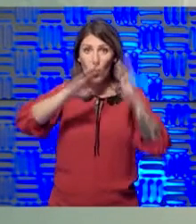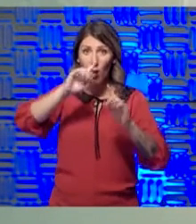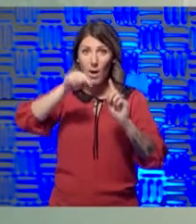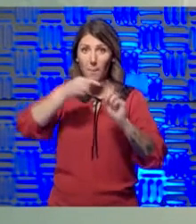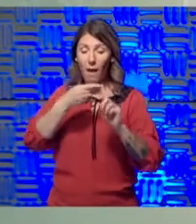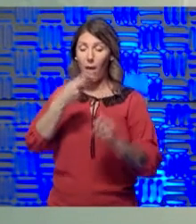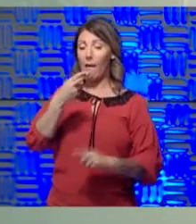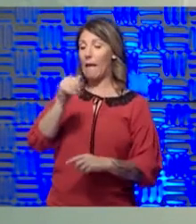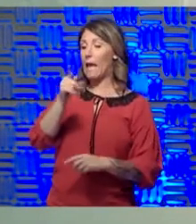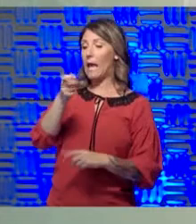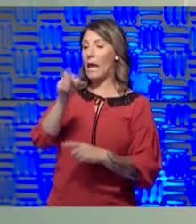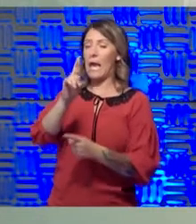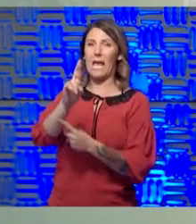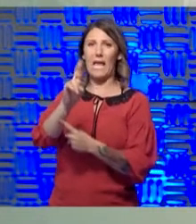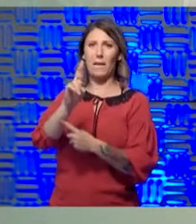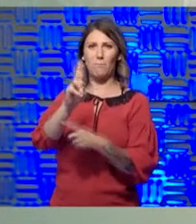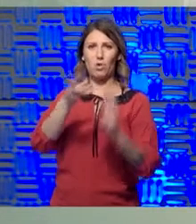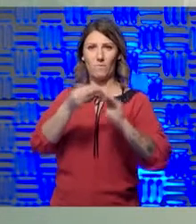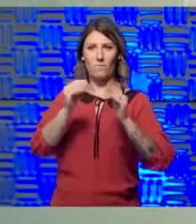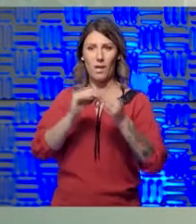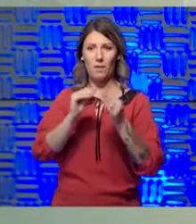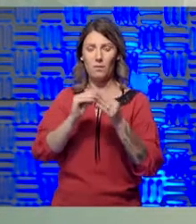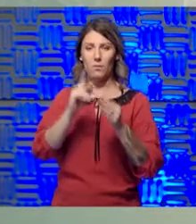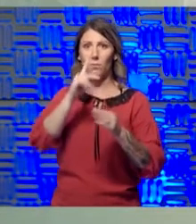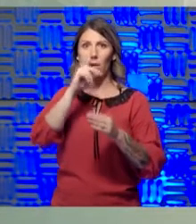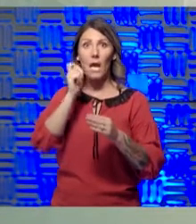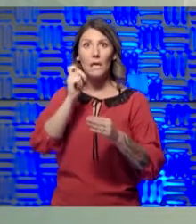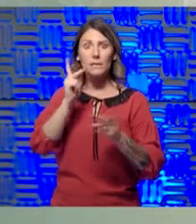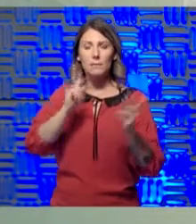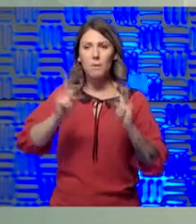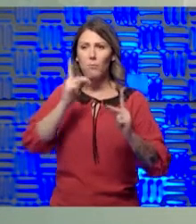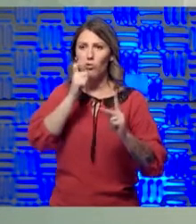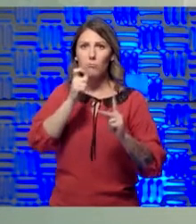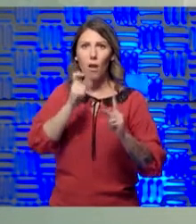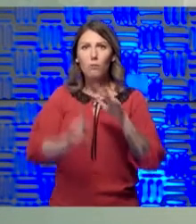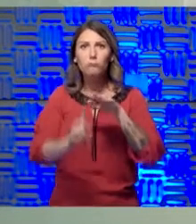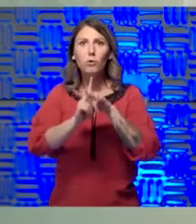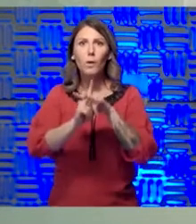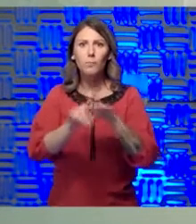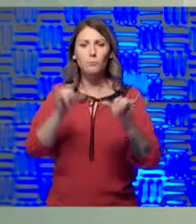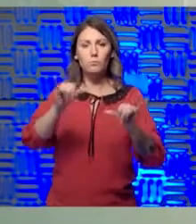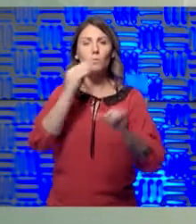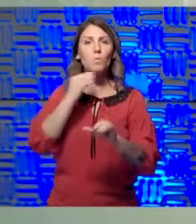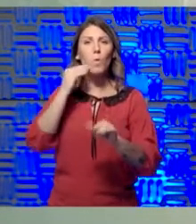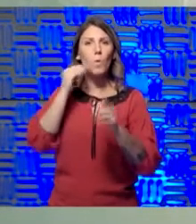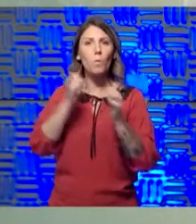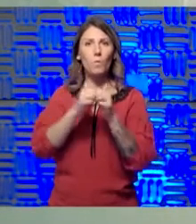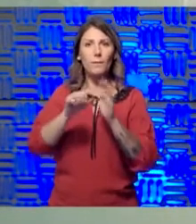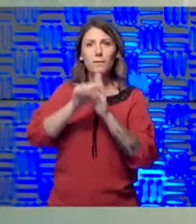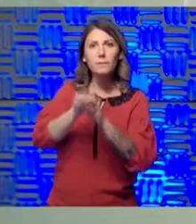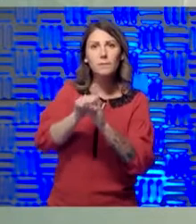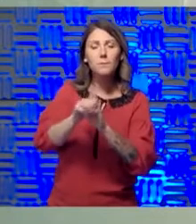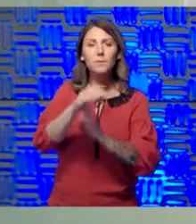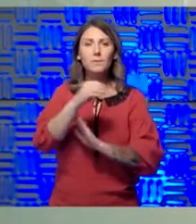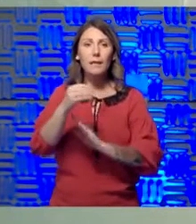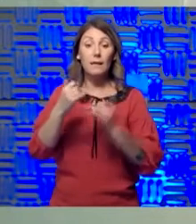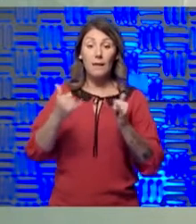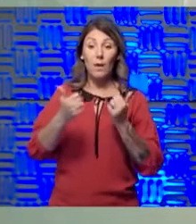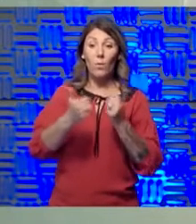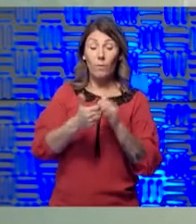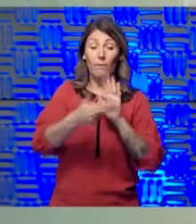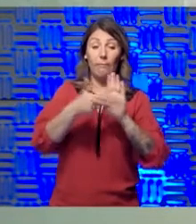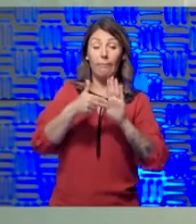been this kind of pent-up fear. People have been staying home with symptoms, and now as the diagnostic and screening